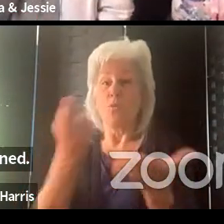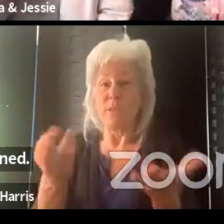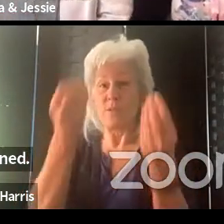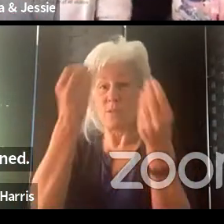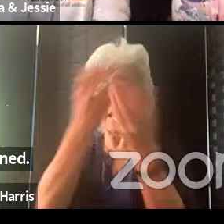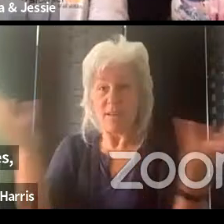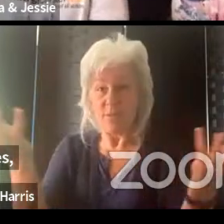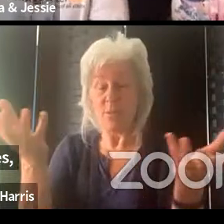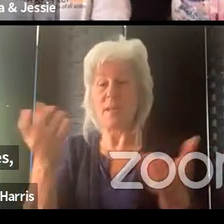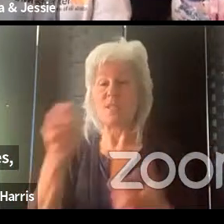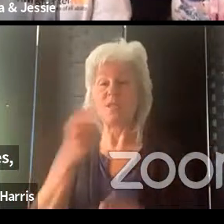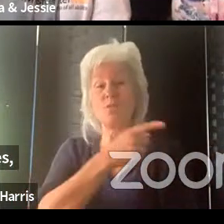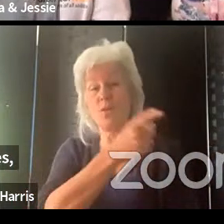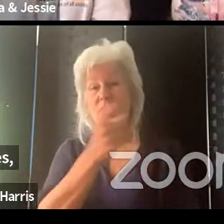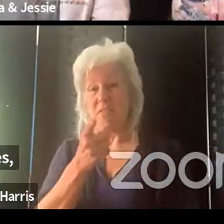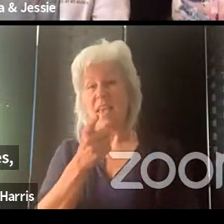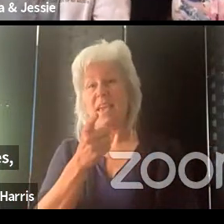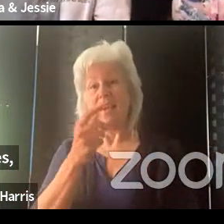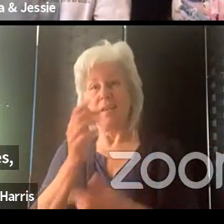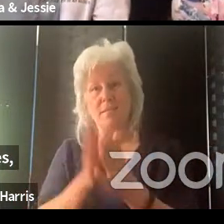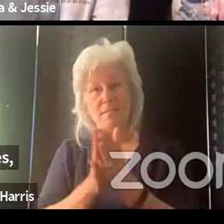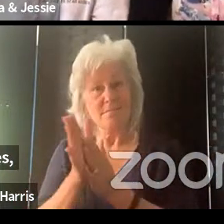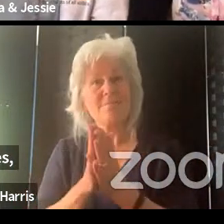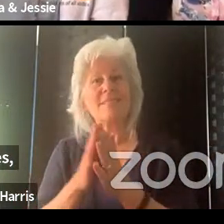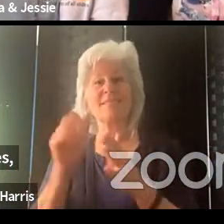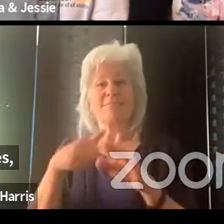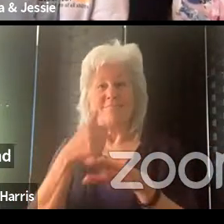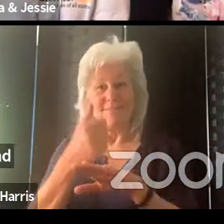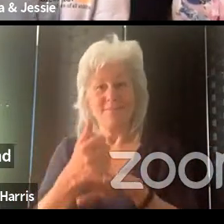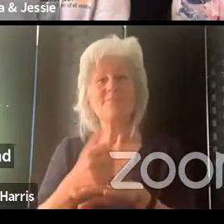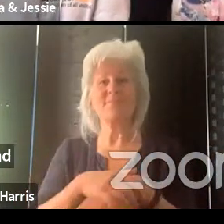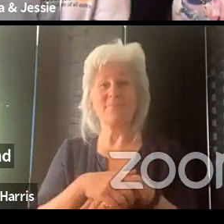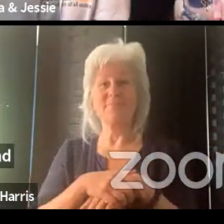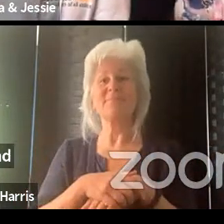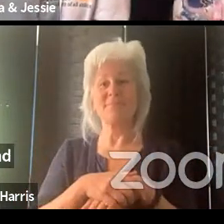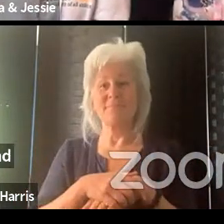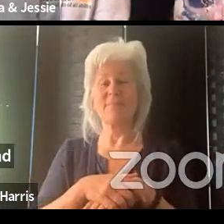they can be all that they can be within their family and community.